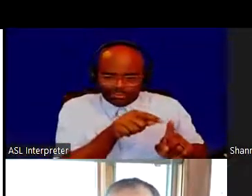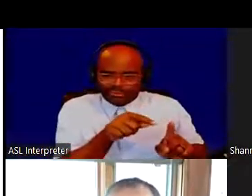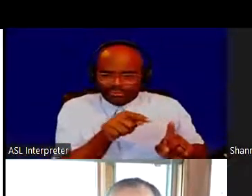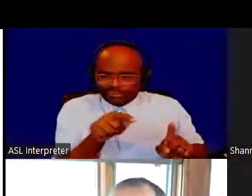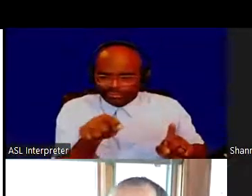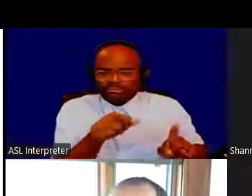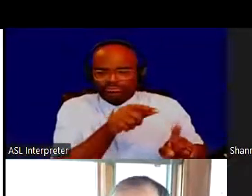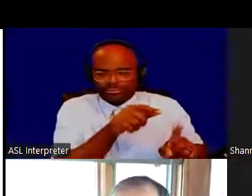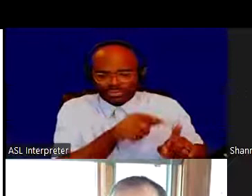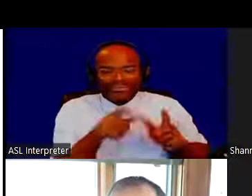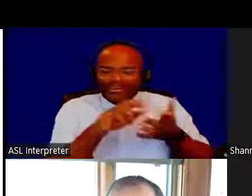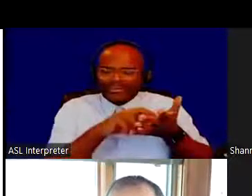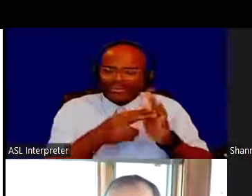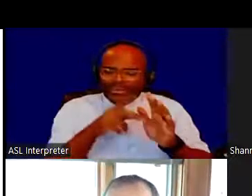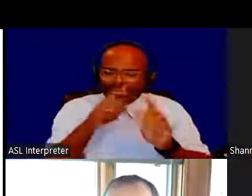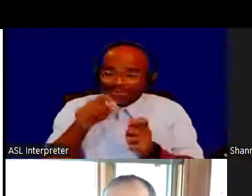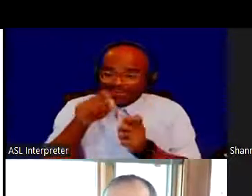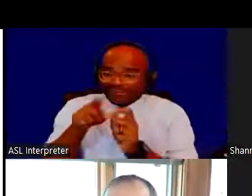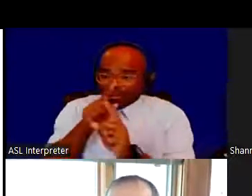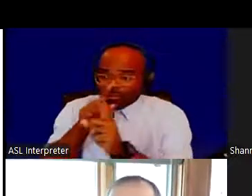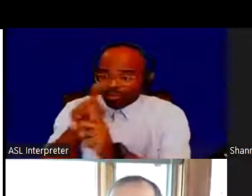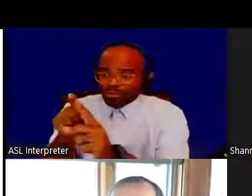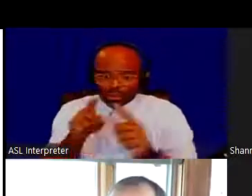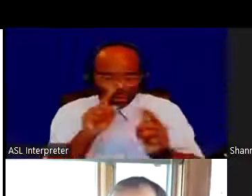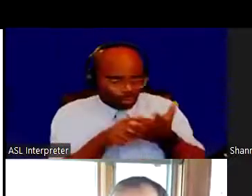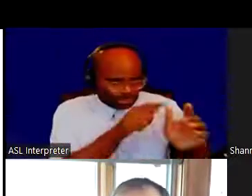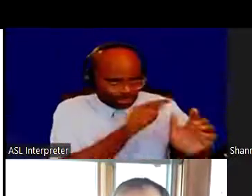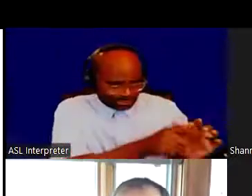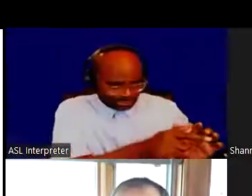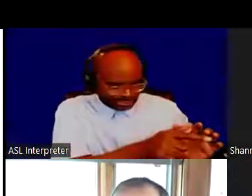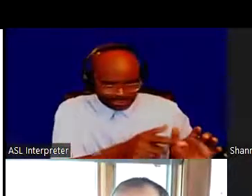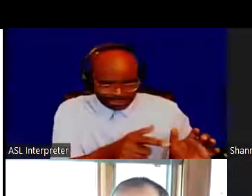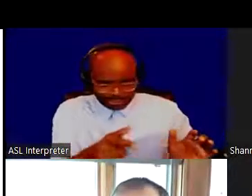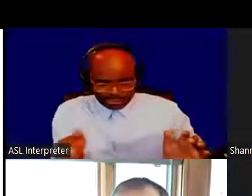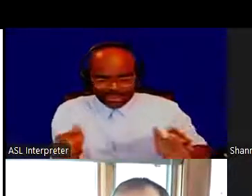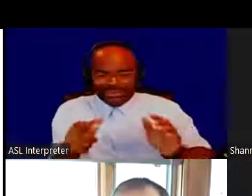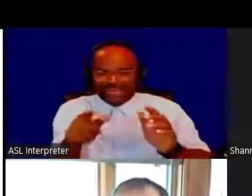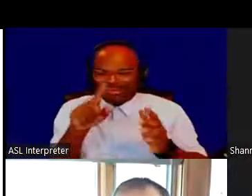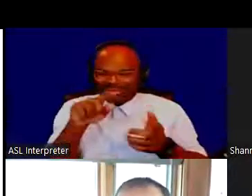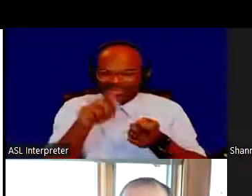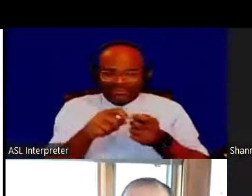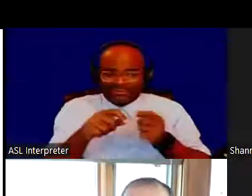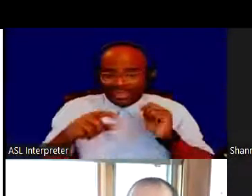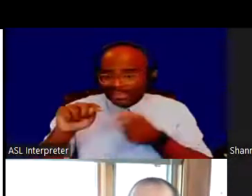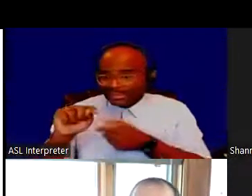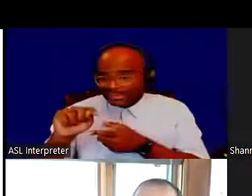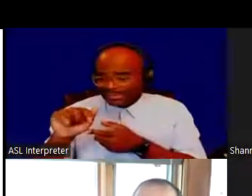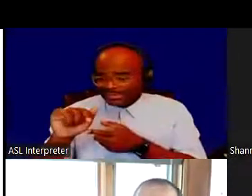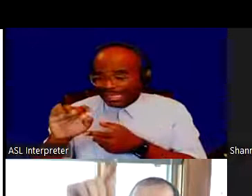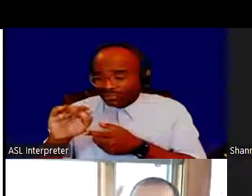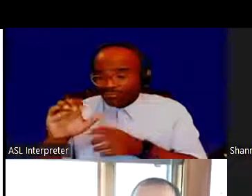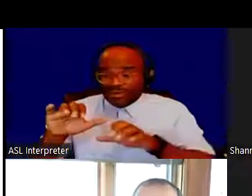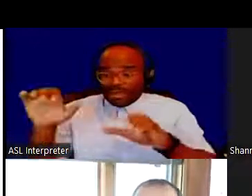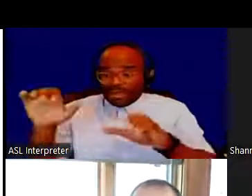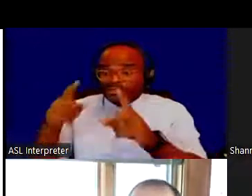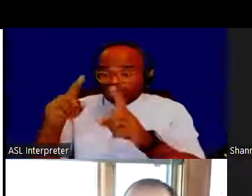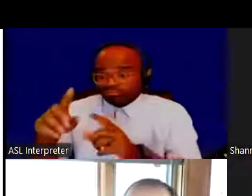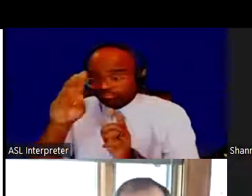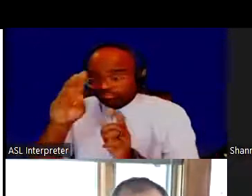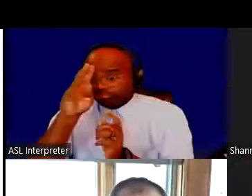intent of a specific adaptation action. So a specific tactic that you come up with will have kind of